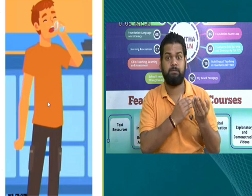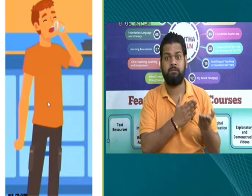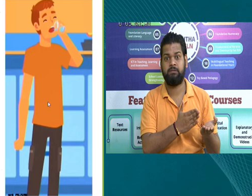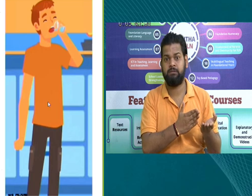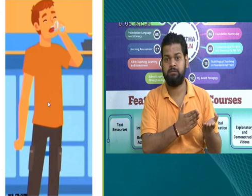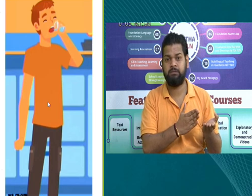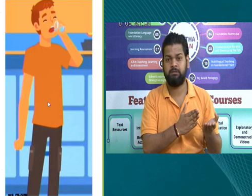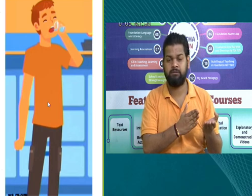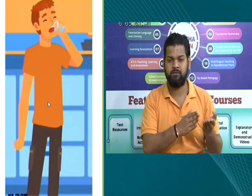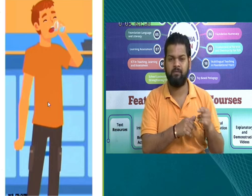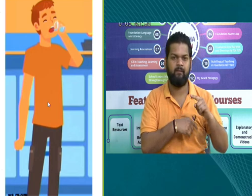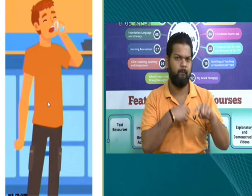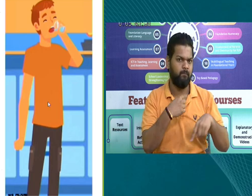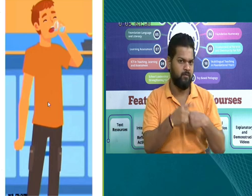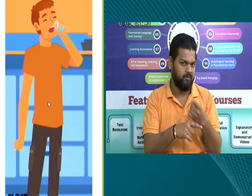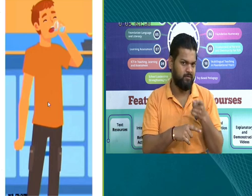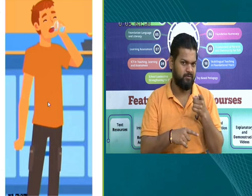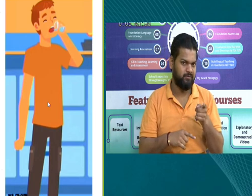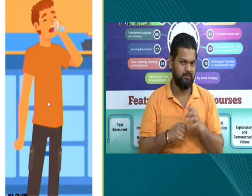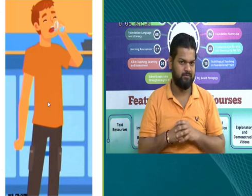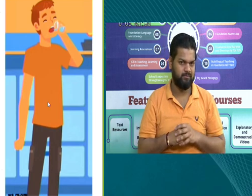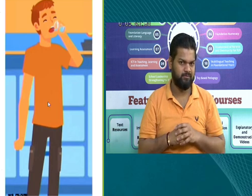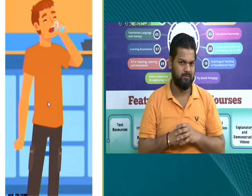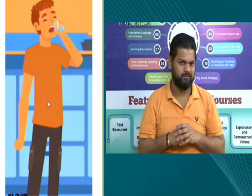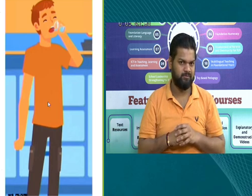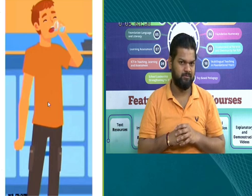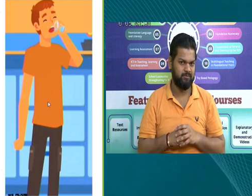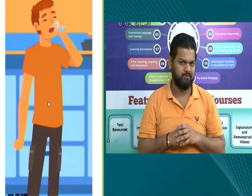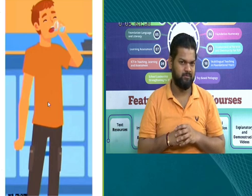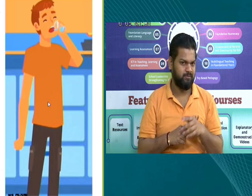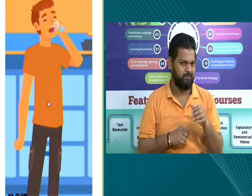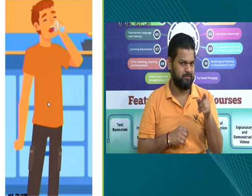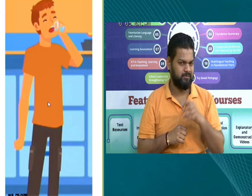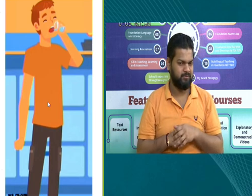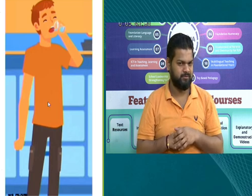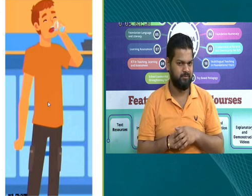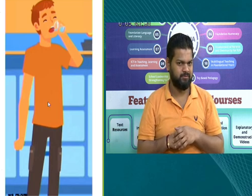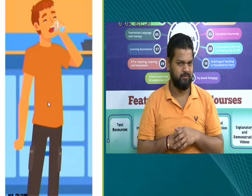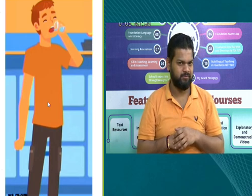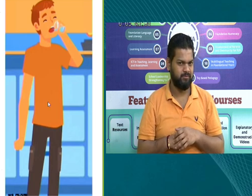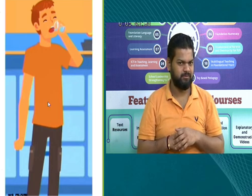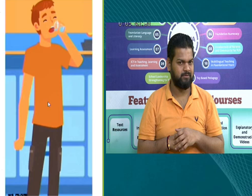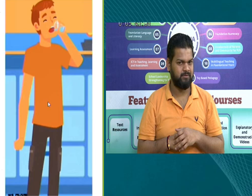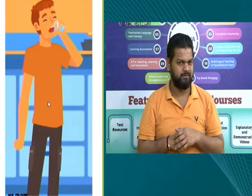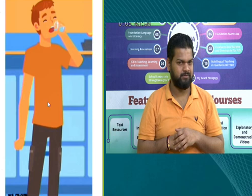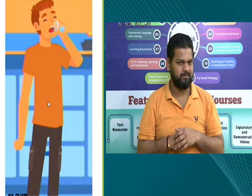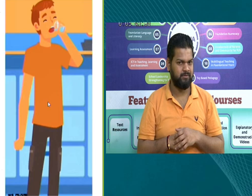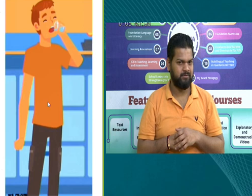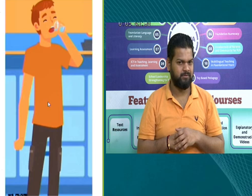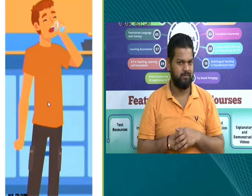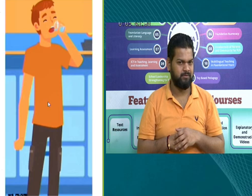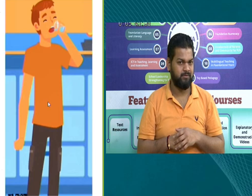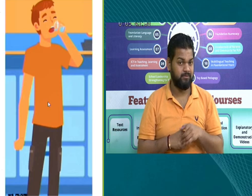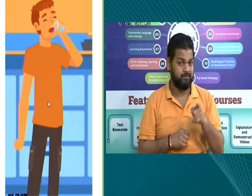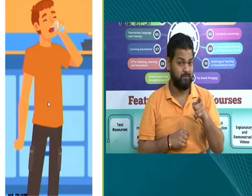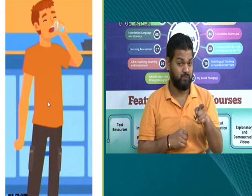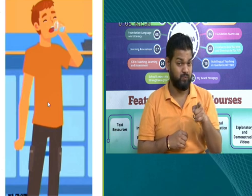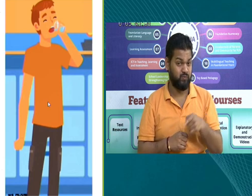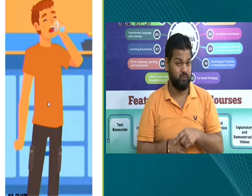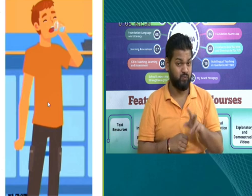And then he gave just 4 drops of that liquid to a brave 20